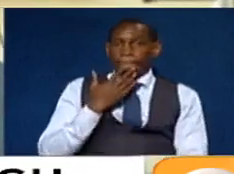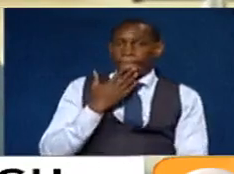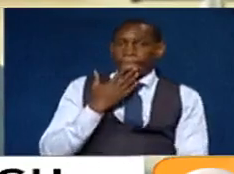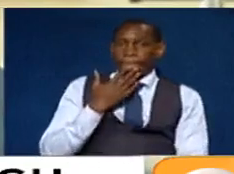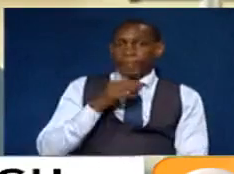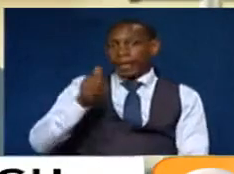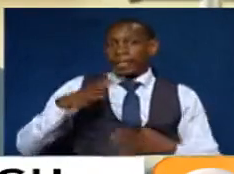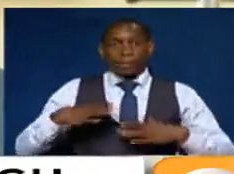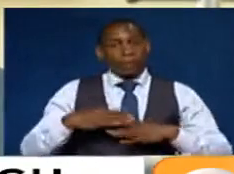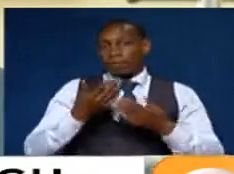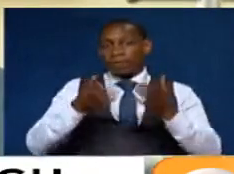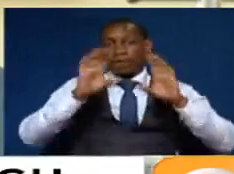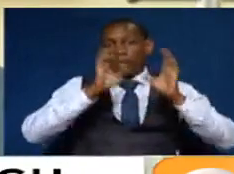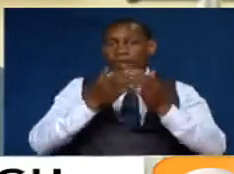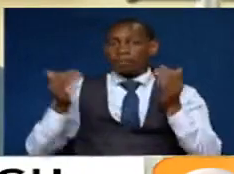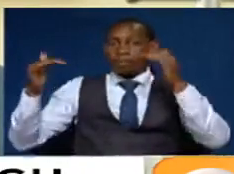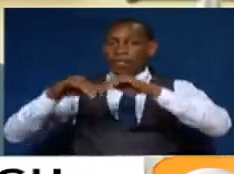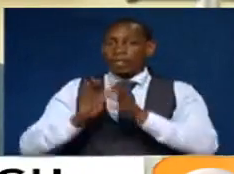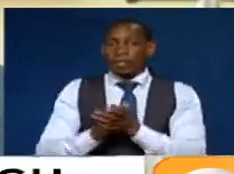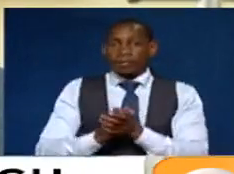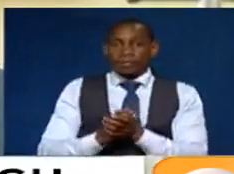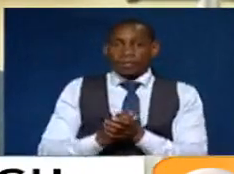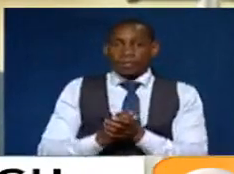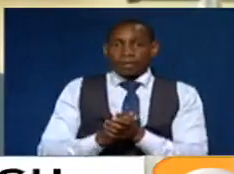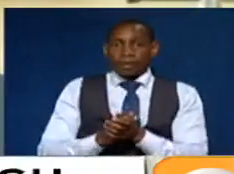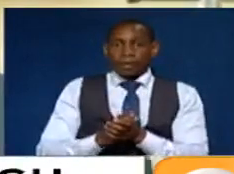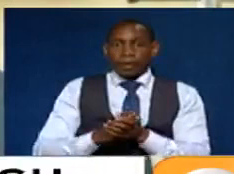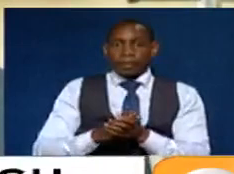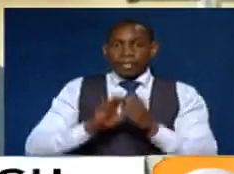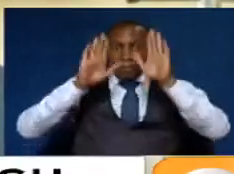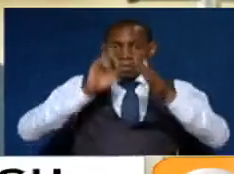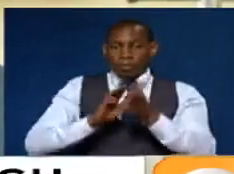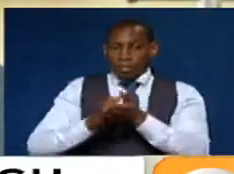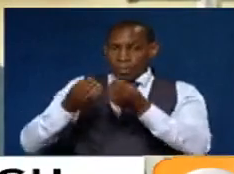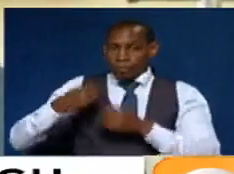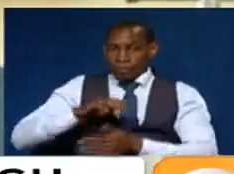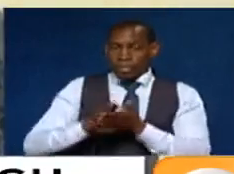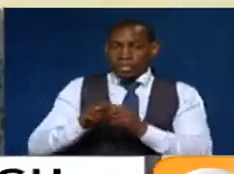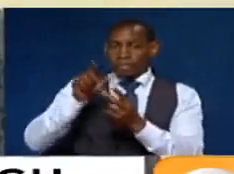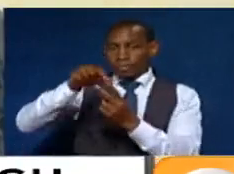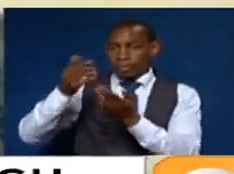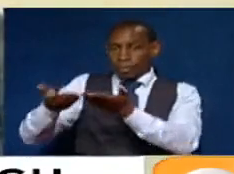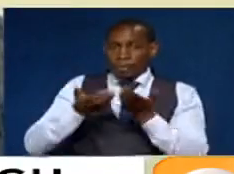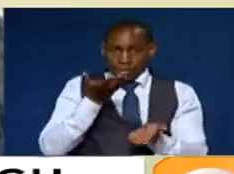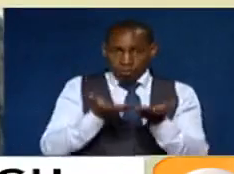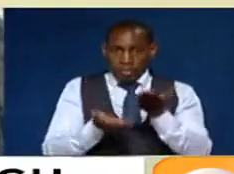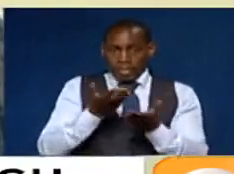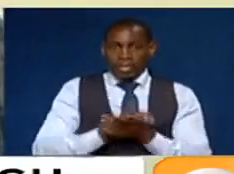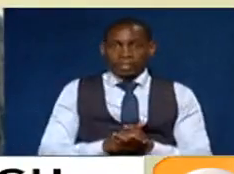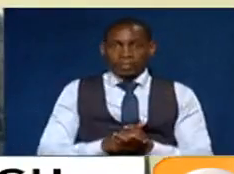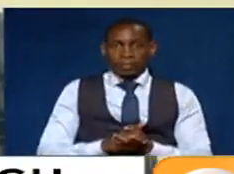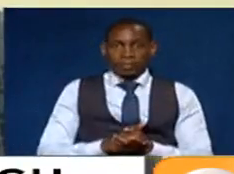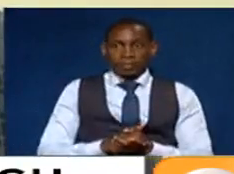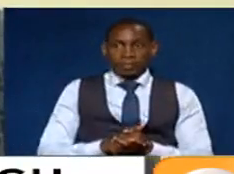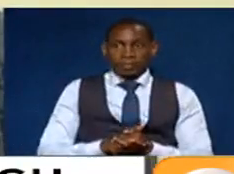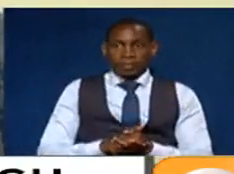to other people from all over the world. That the only thing they need to do is to notify us and bring a sample for analysis. One of the things that is going